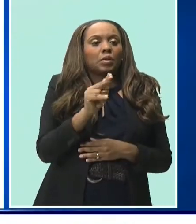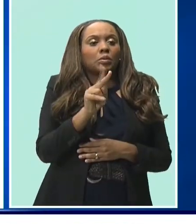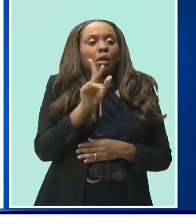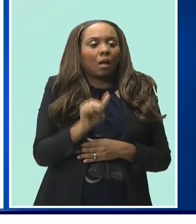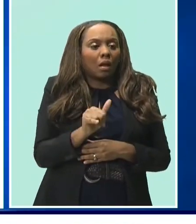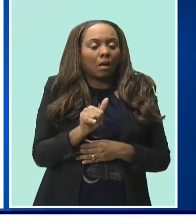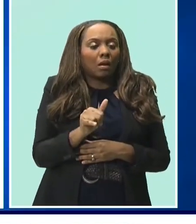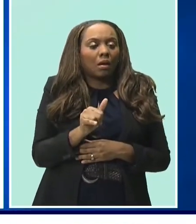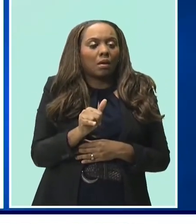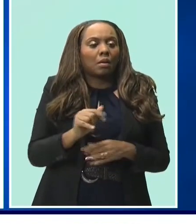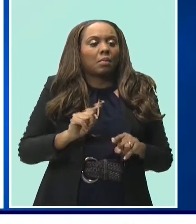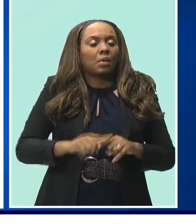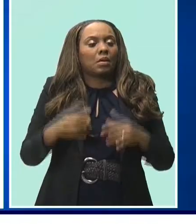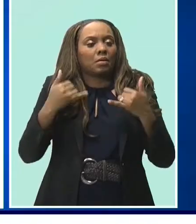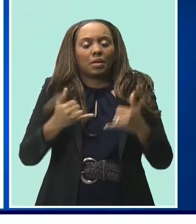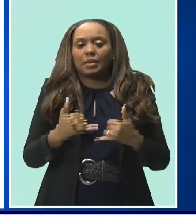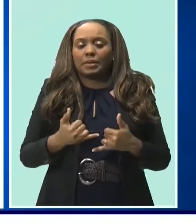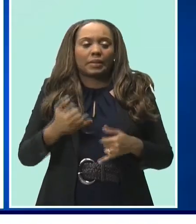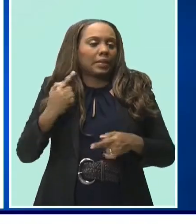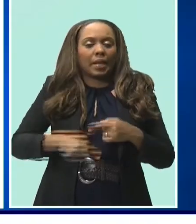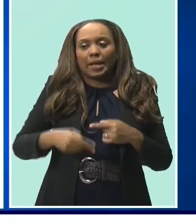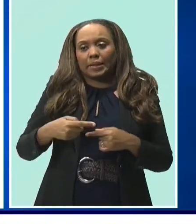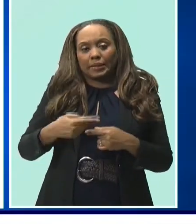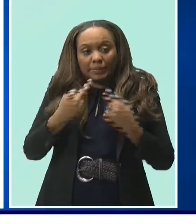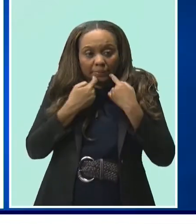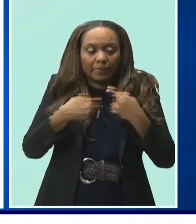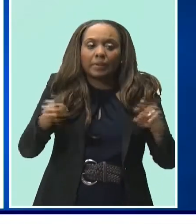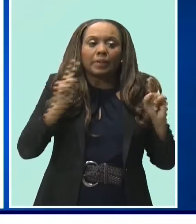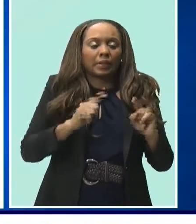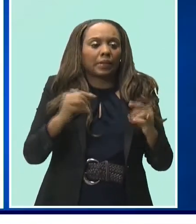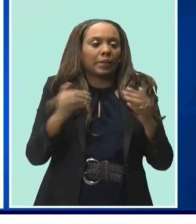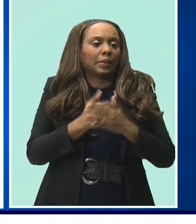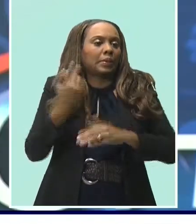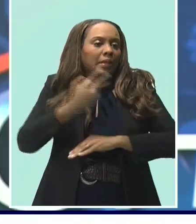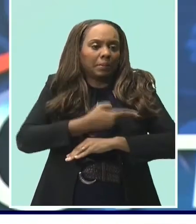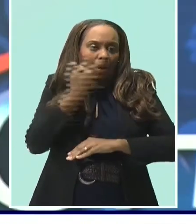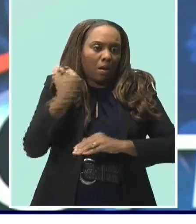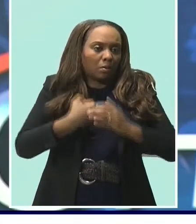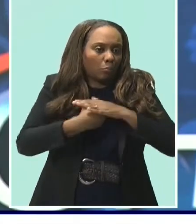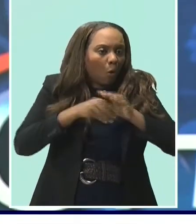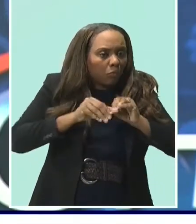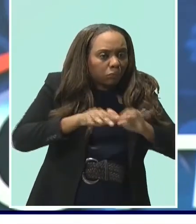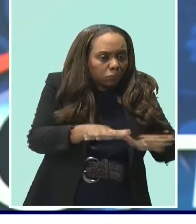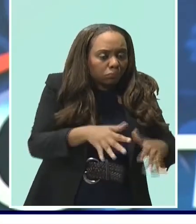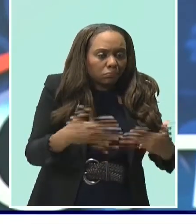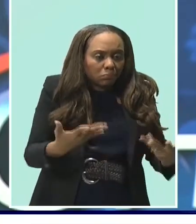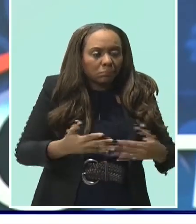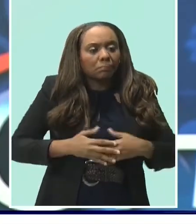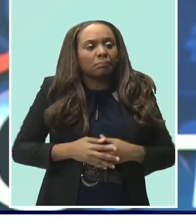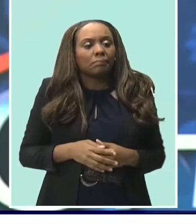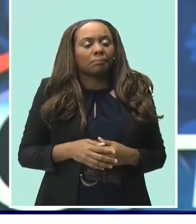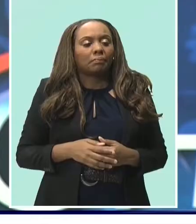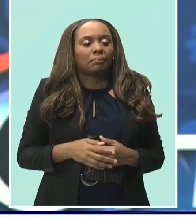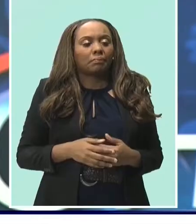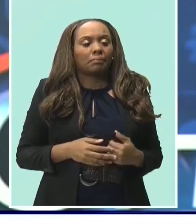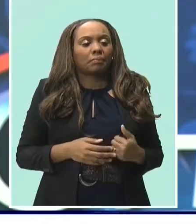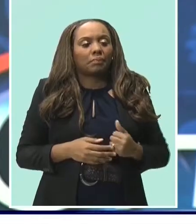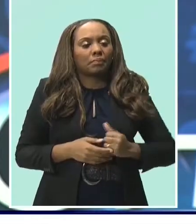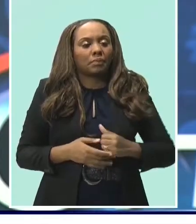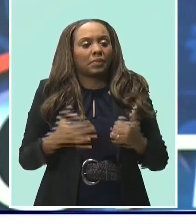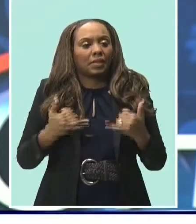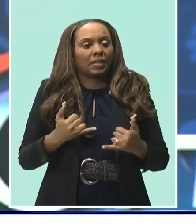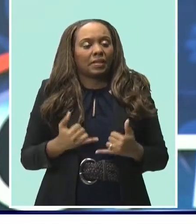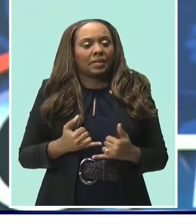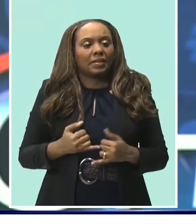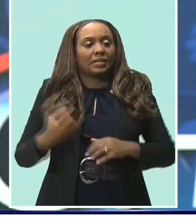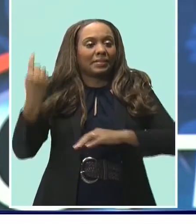operational, but right now I cannot give a definitive date due to what has happened with COVID. Barbados has reached day 16